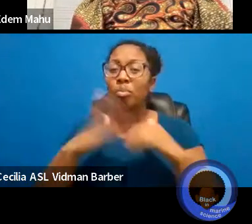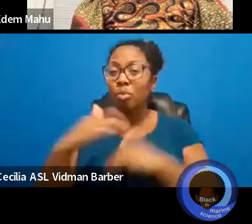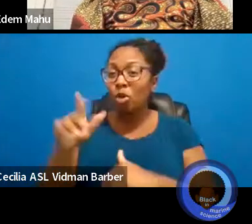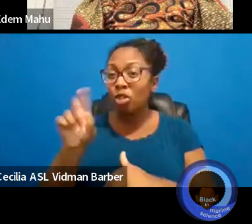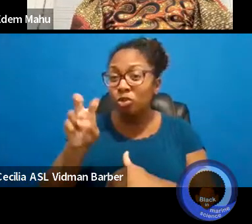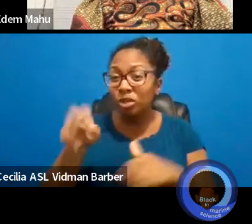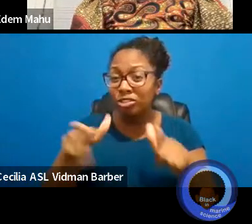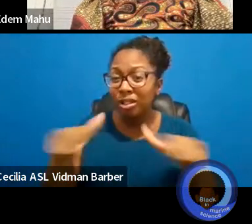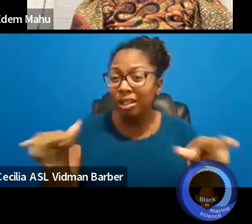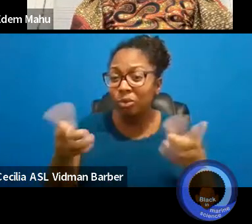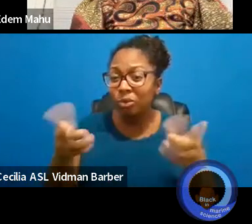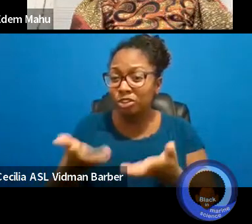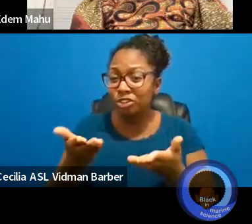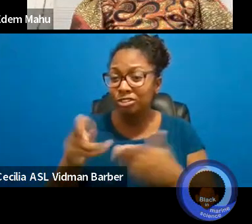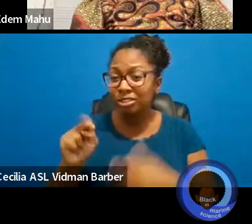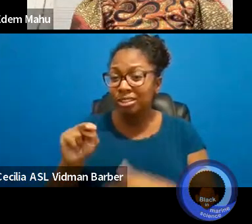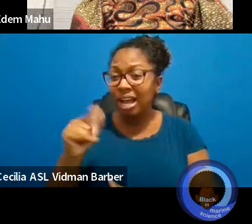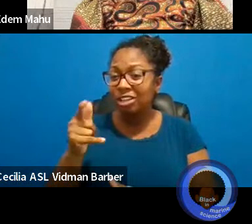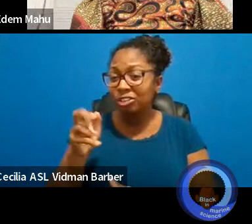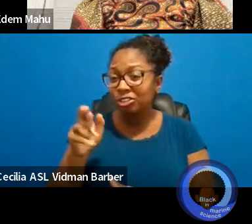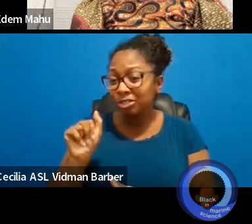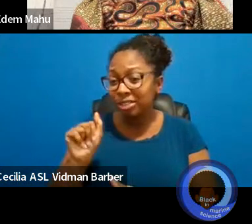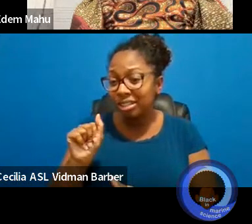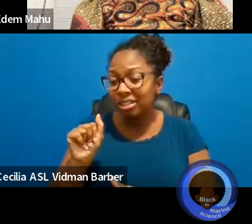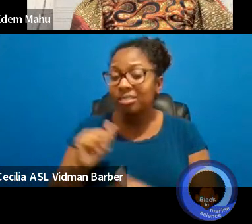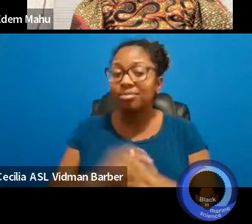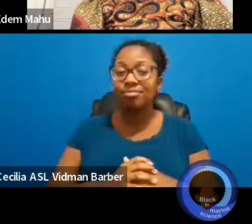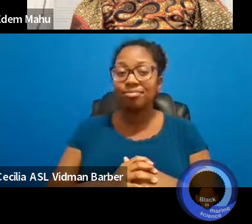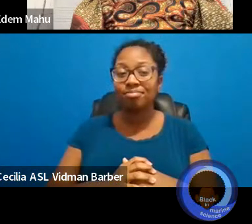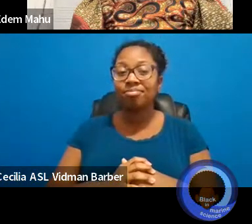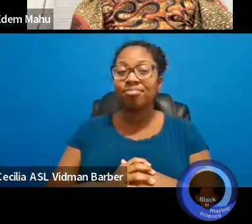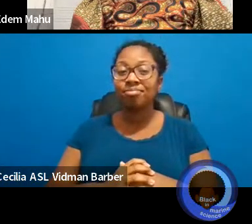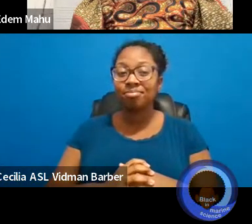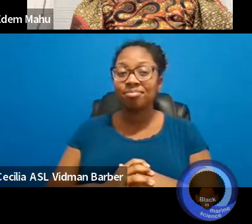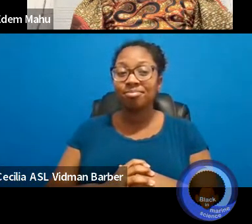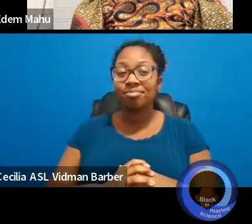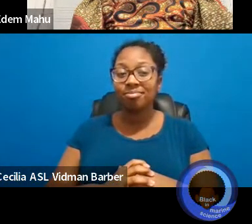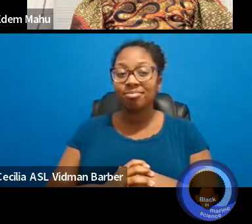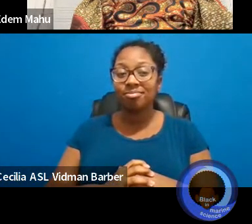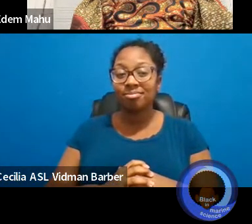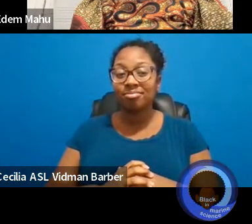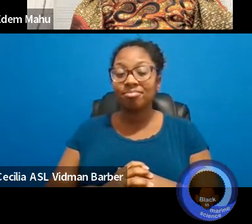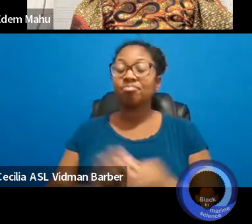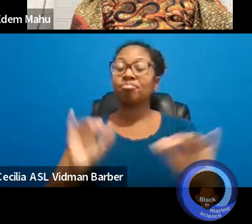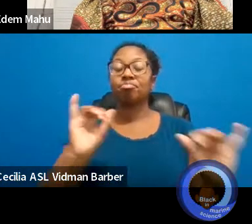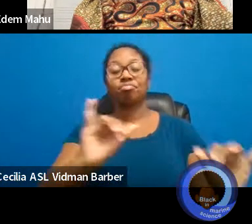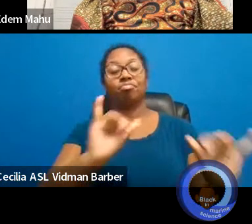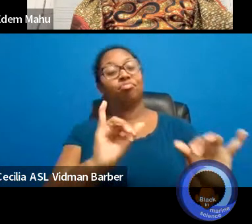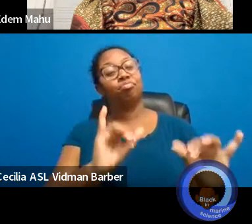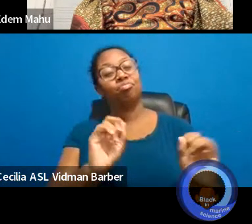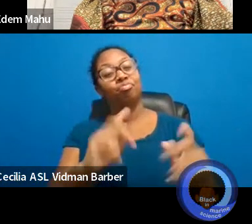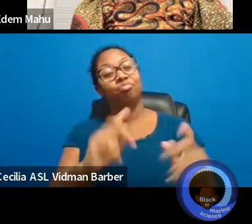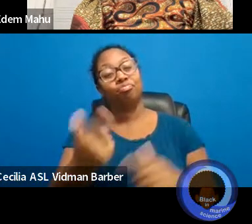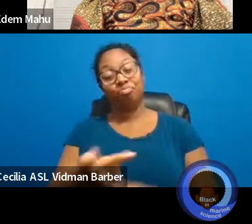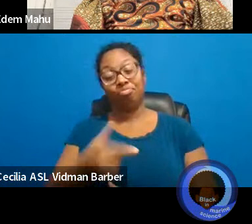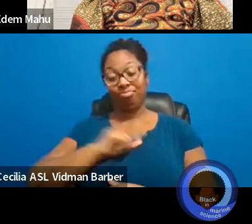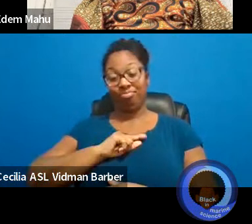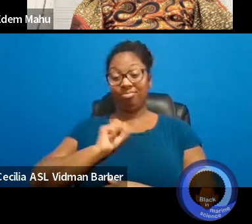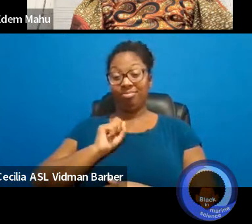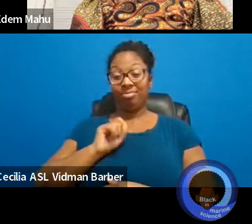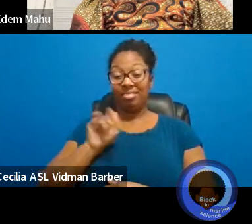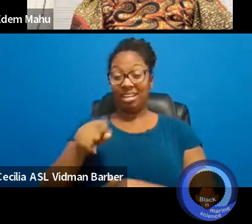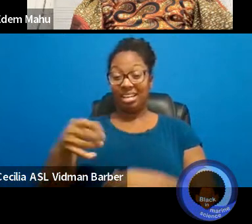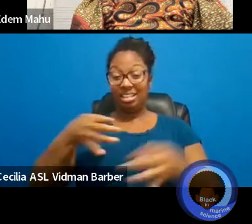that has to be it for me. Right. And if I had to describe all three countries, I would just say that is